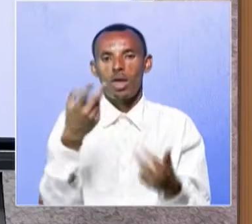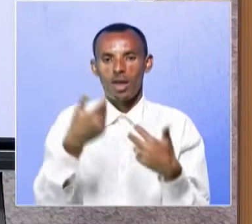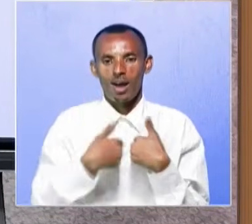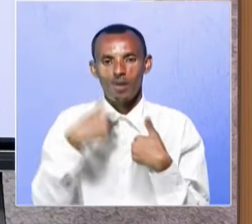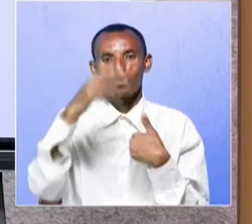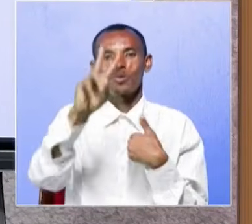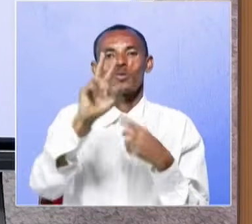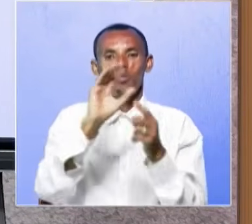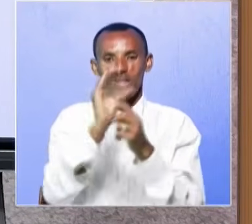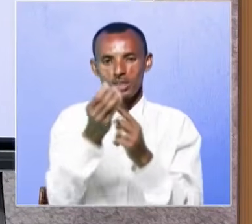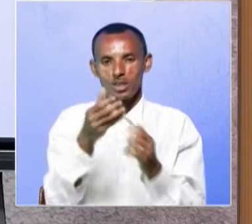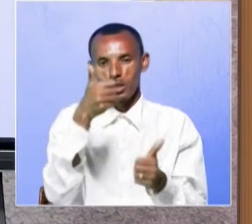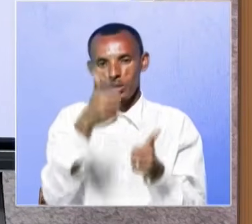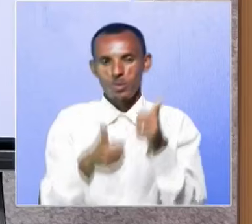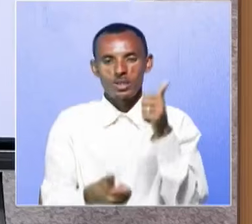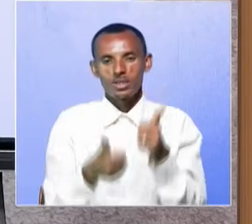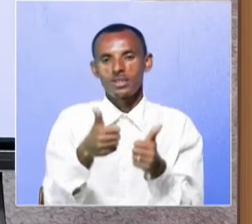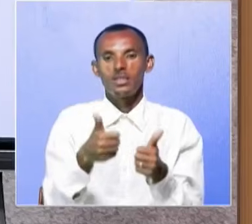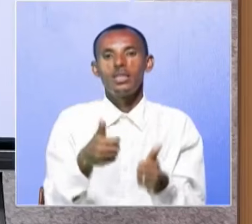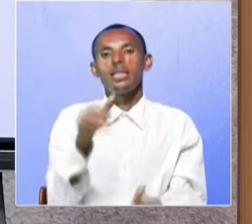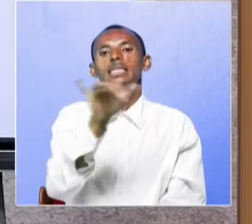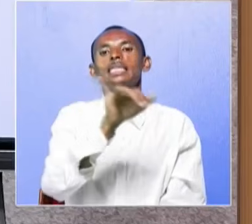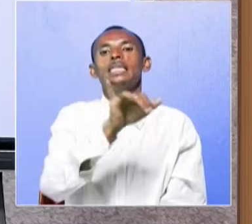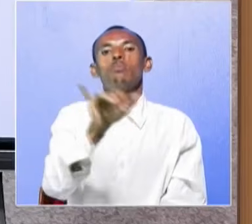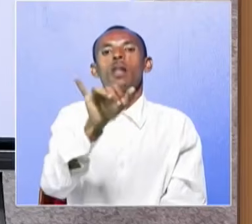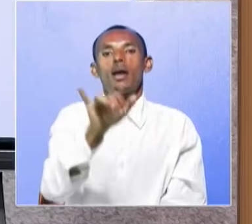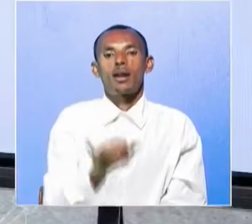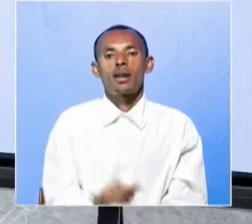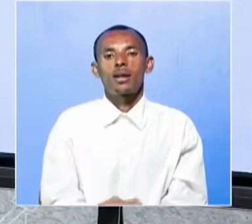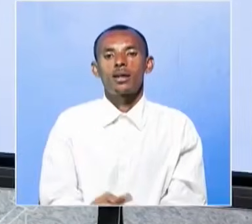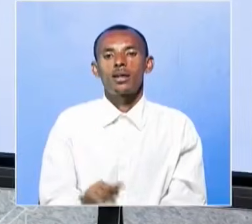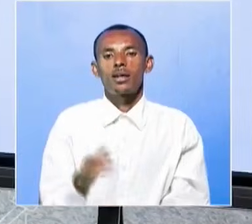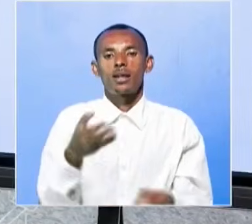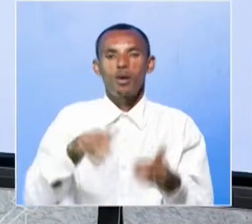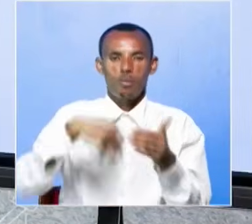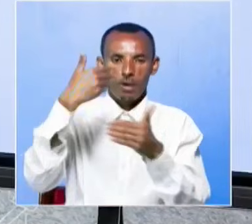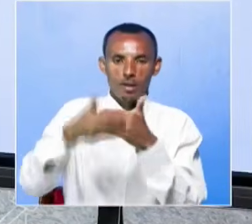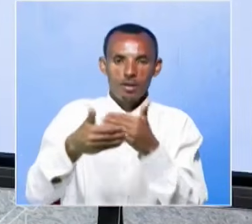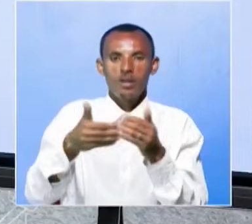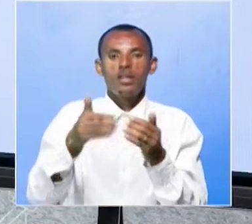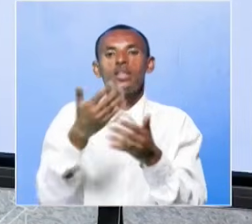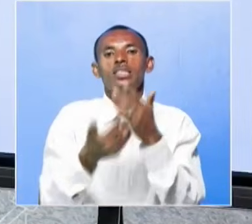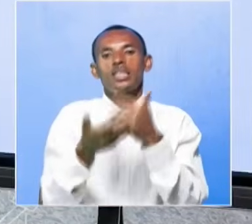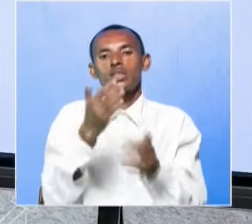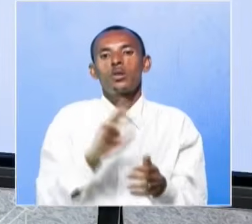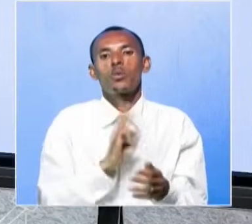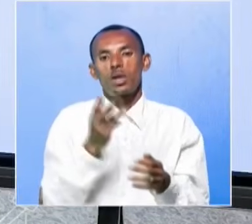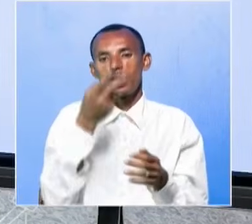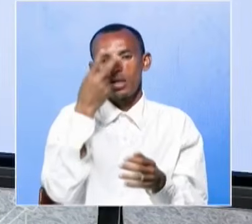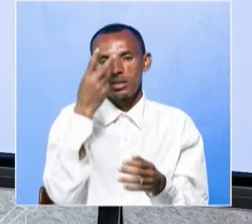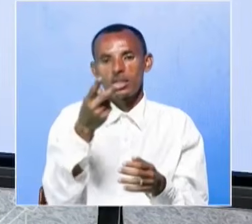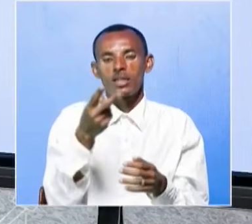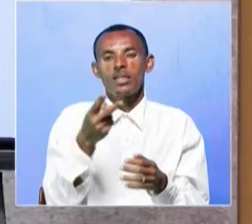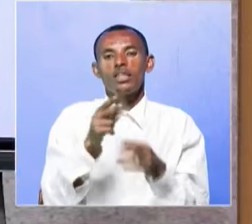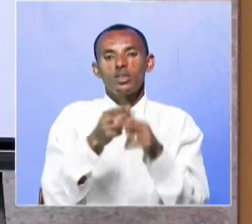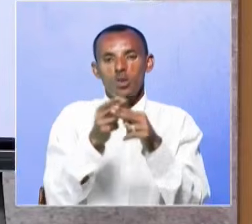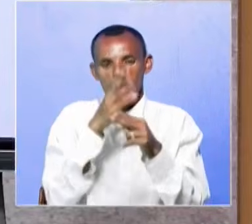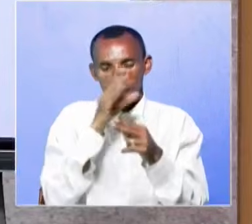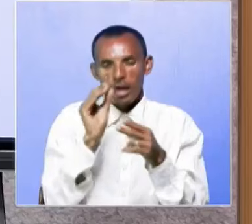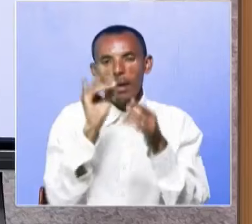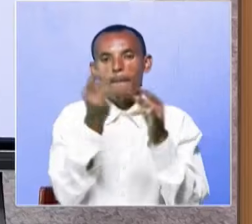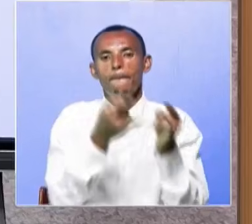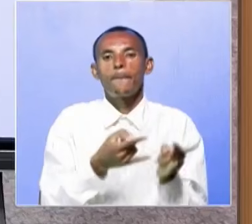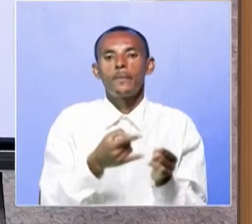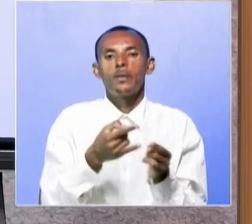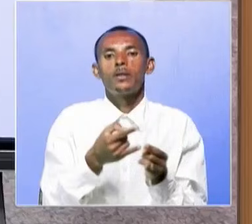conditions which are similar, right? So in our next discussion we will have a short and precise method